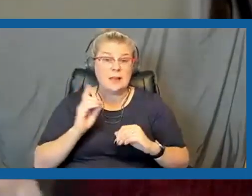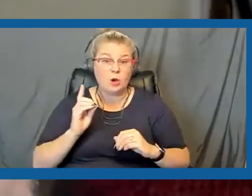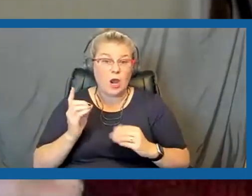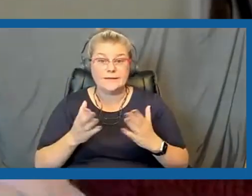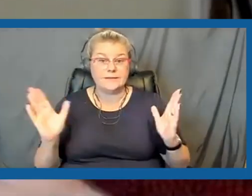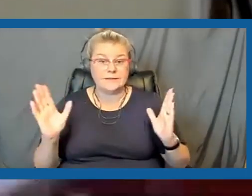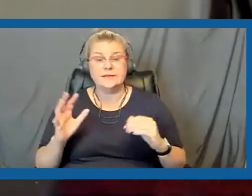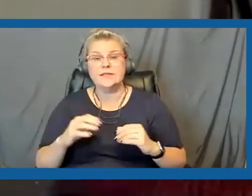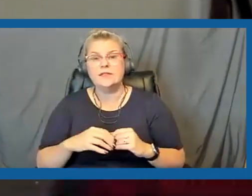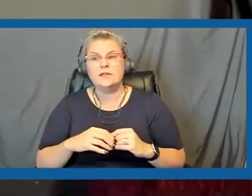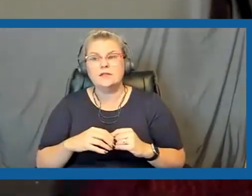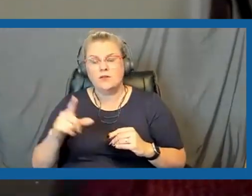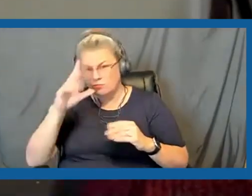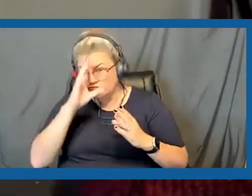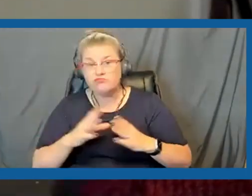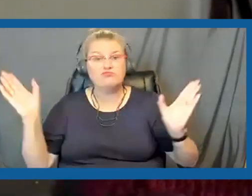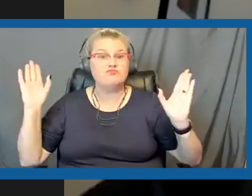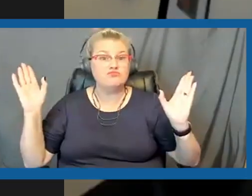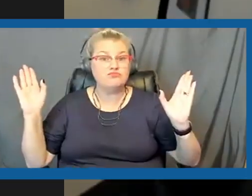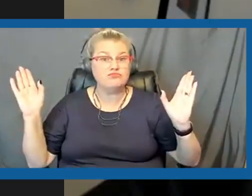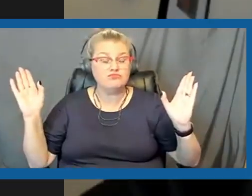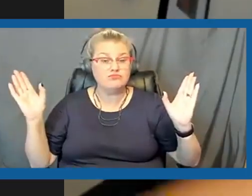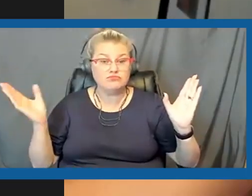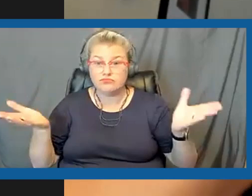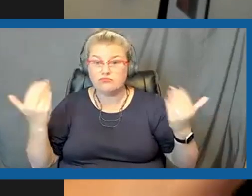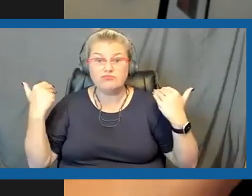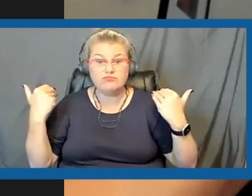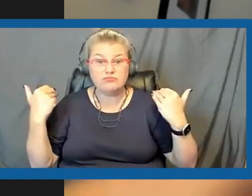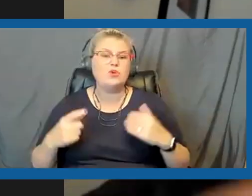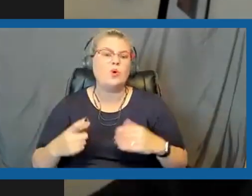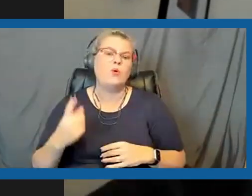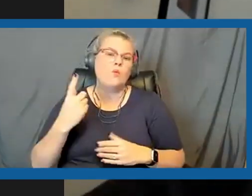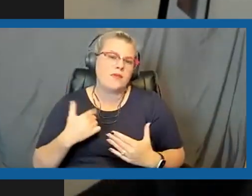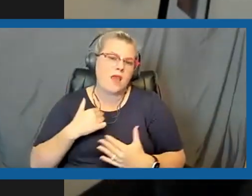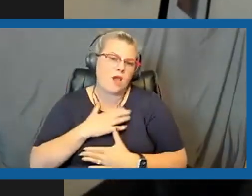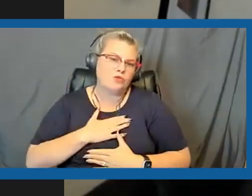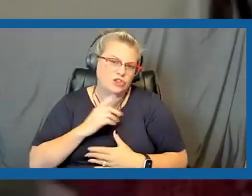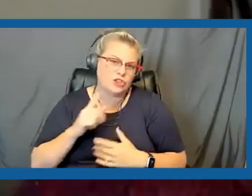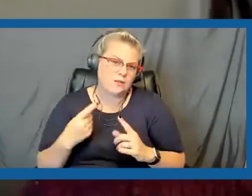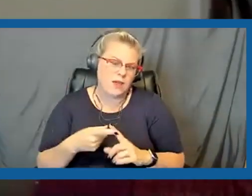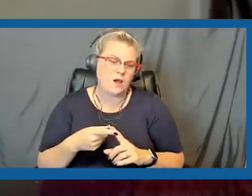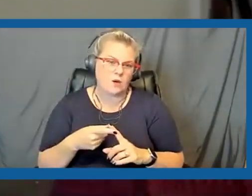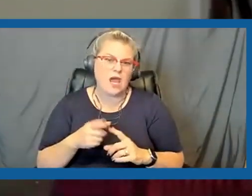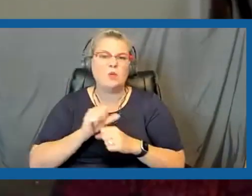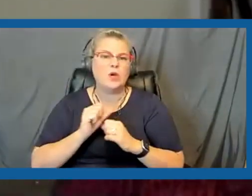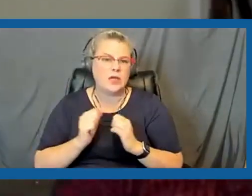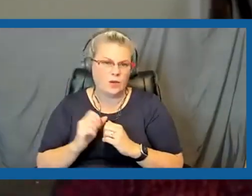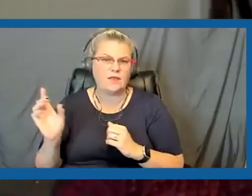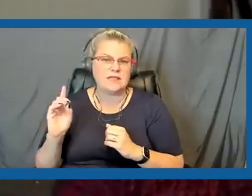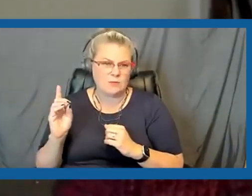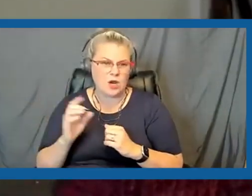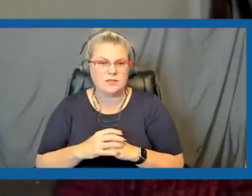various parties, they're open to it. And so that's the one thing I appreciate about being and working with the